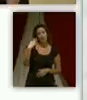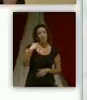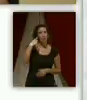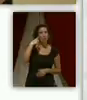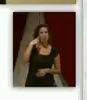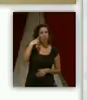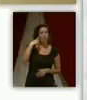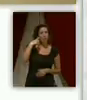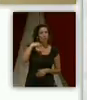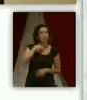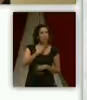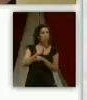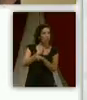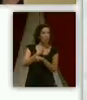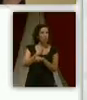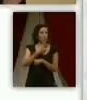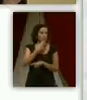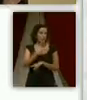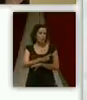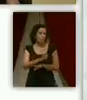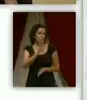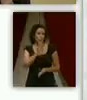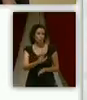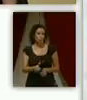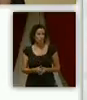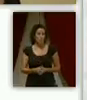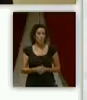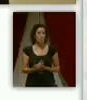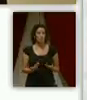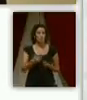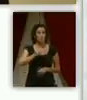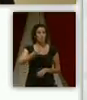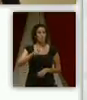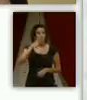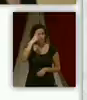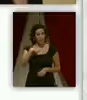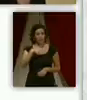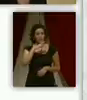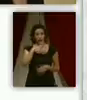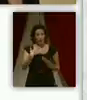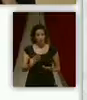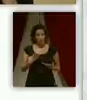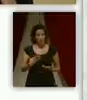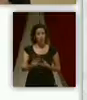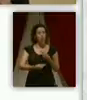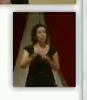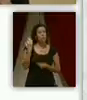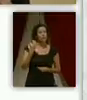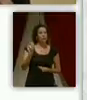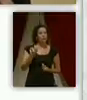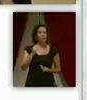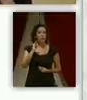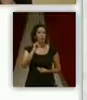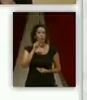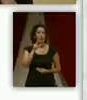are blind and you have to be constantly listening to this dreadful voice, it's horrendous. So the